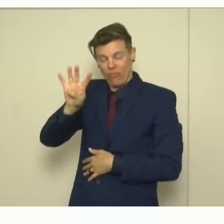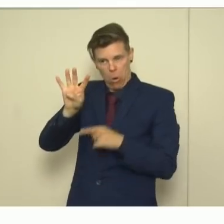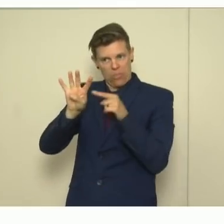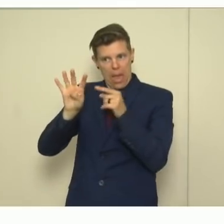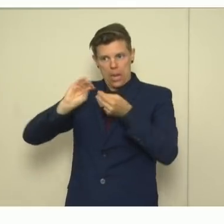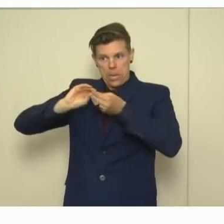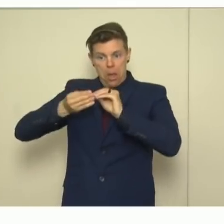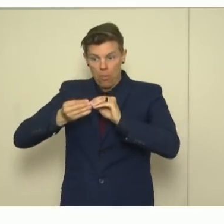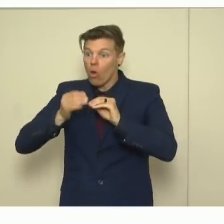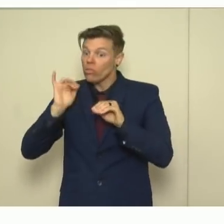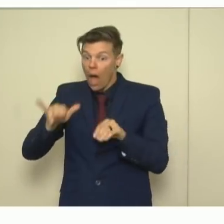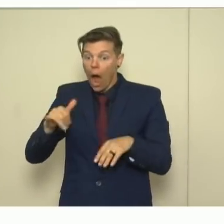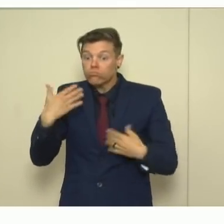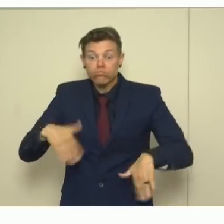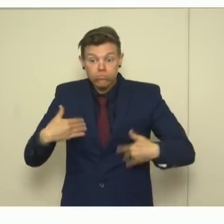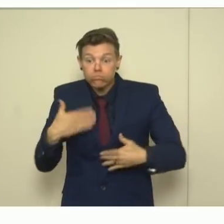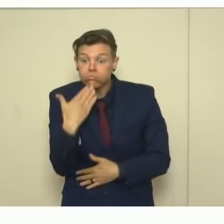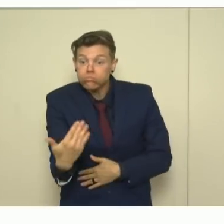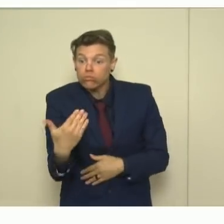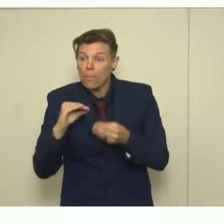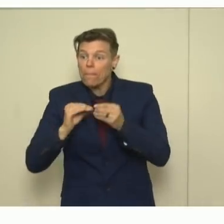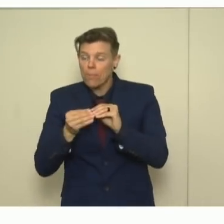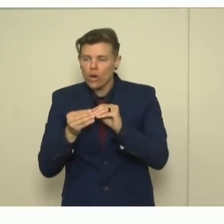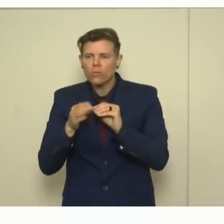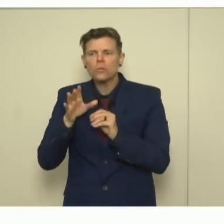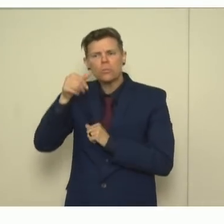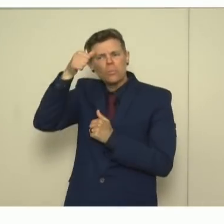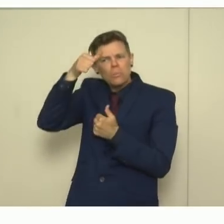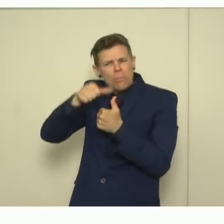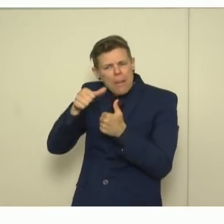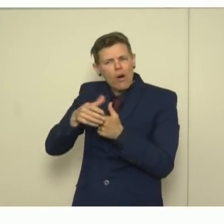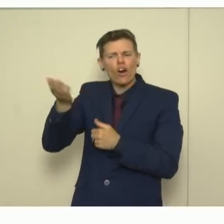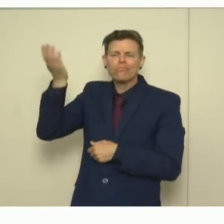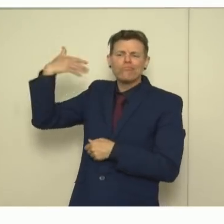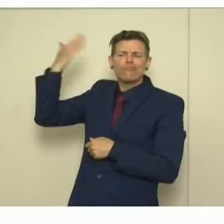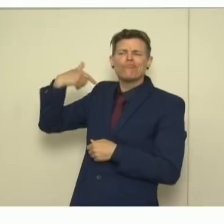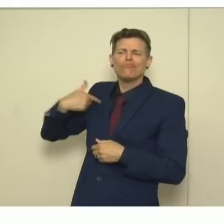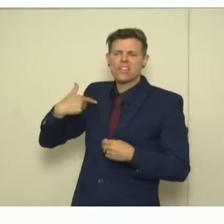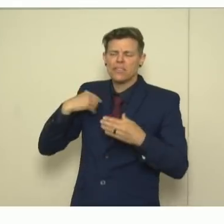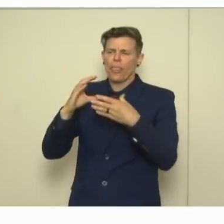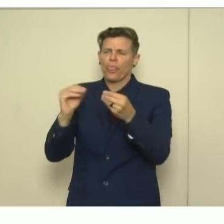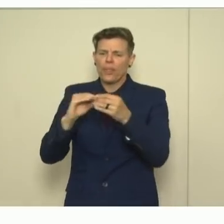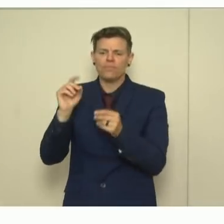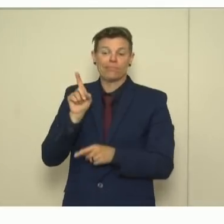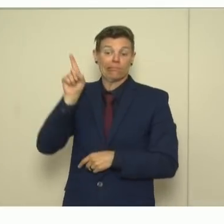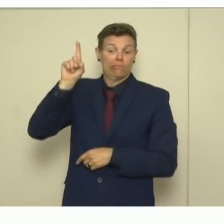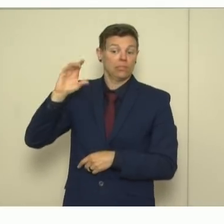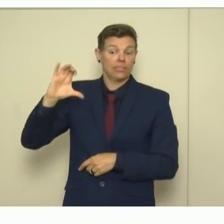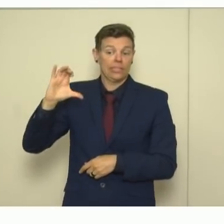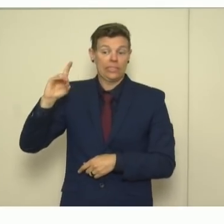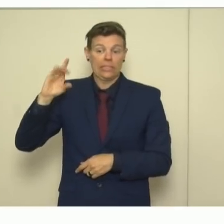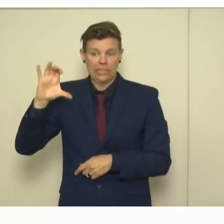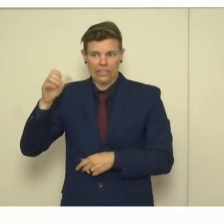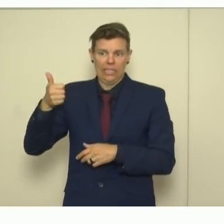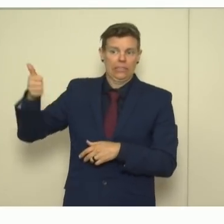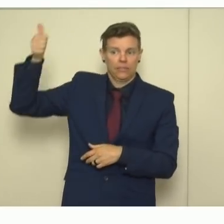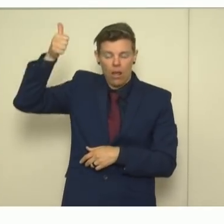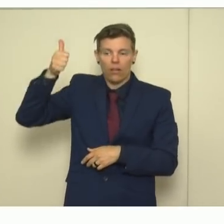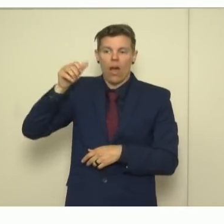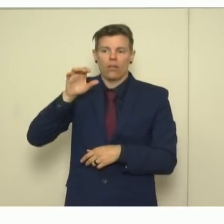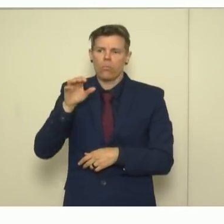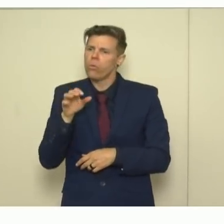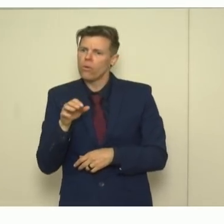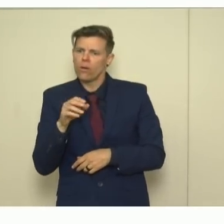press conference, I told you about a report from the CDC estimating that for every positive case, there were 8 to